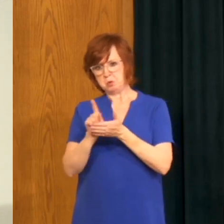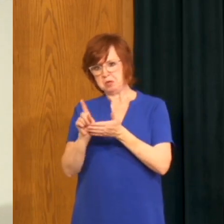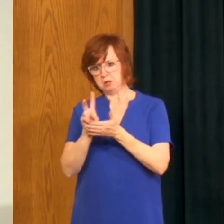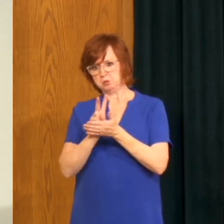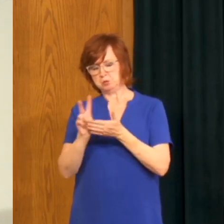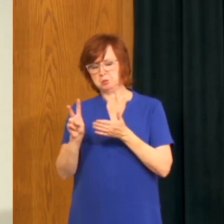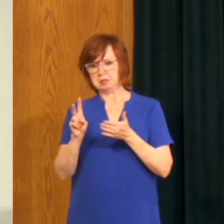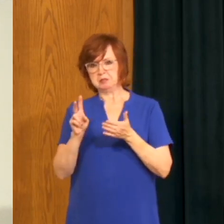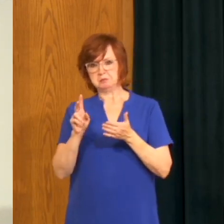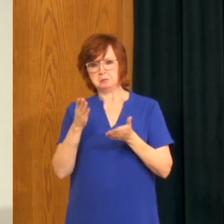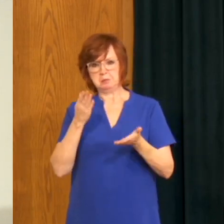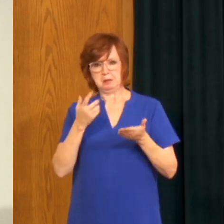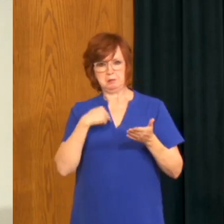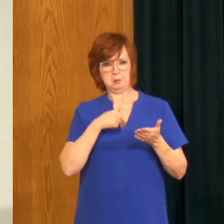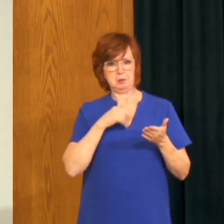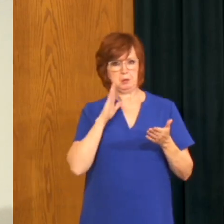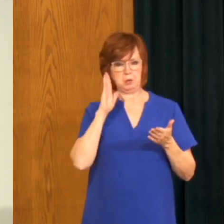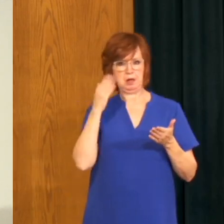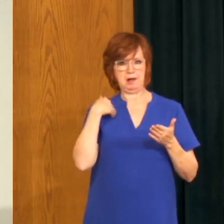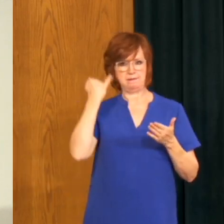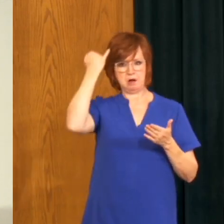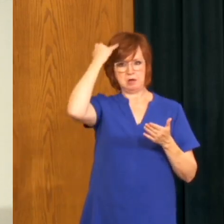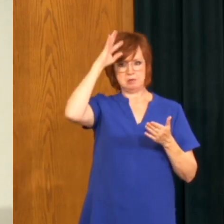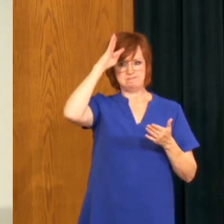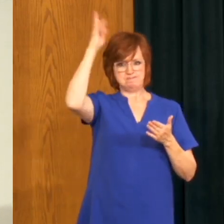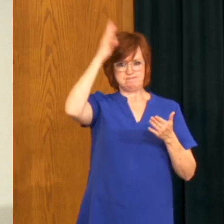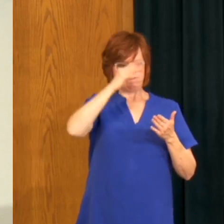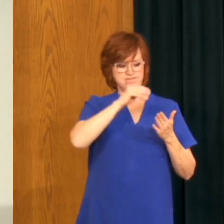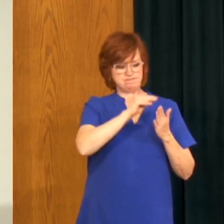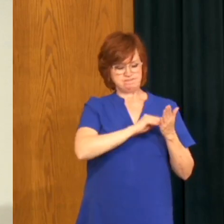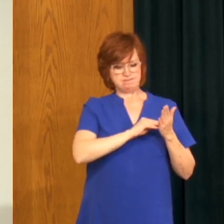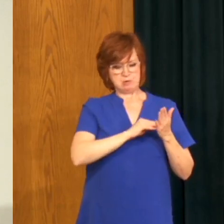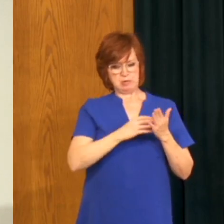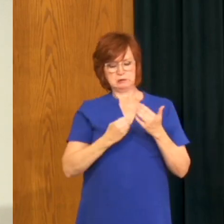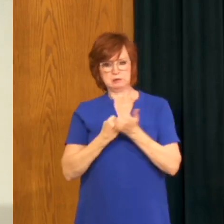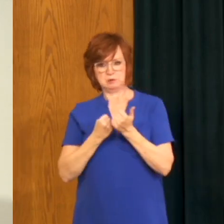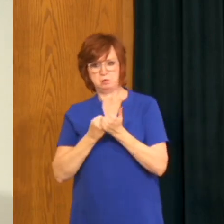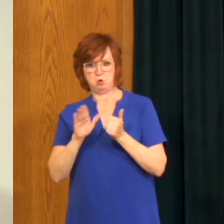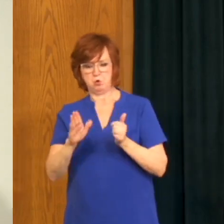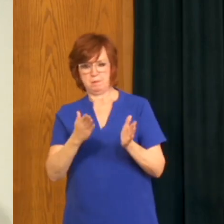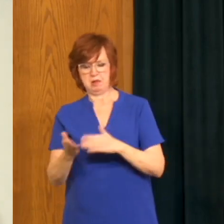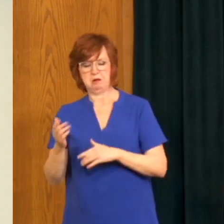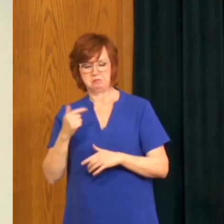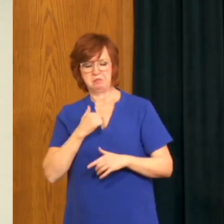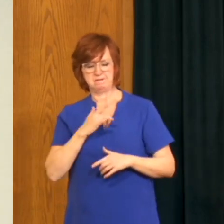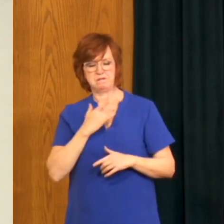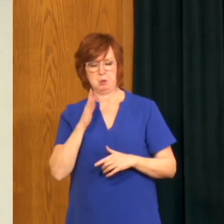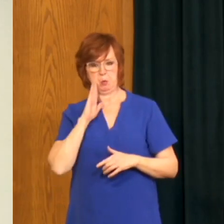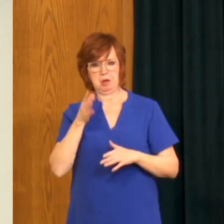support that. But again, I think we have to remember that they should be,